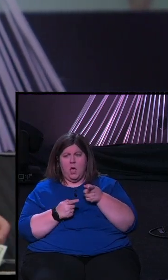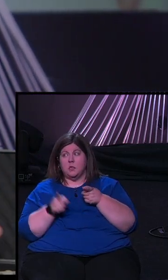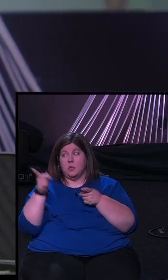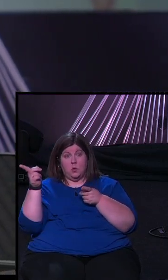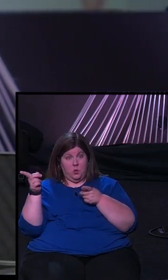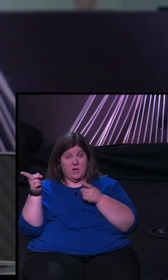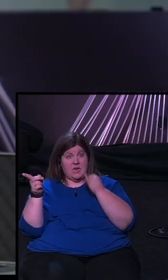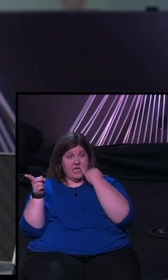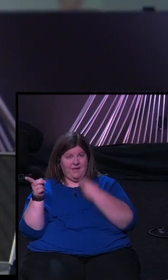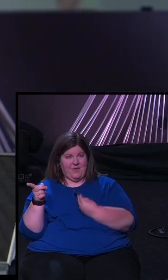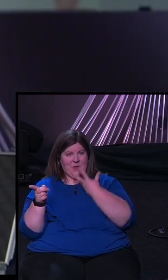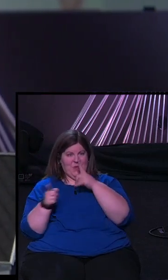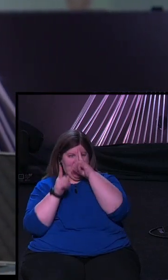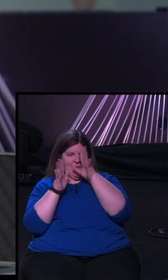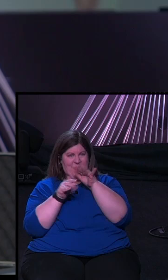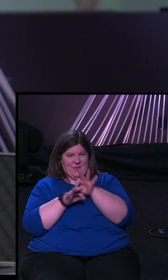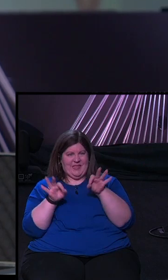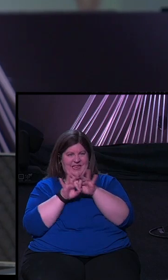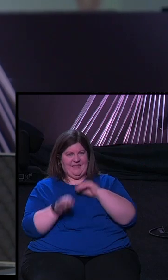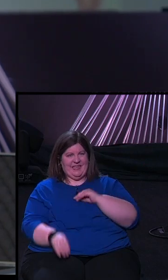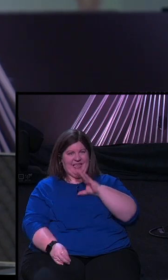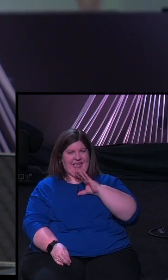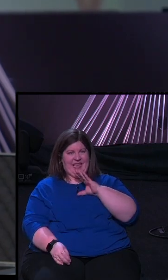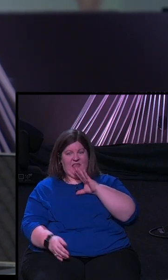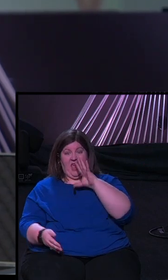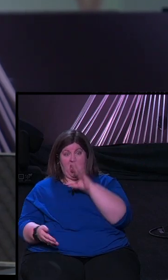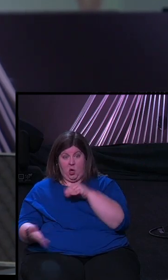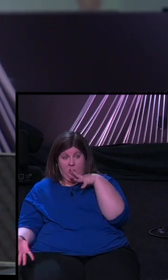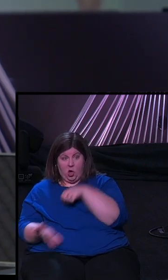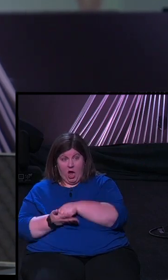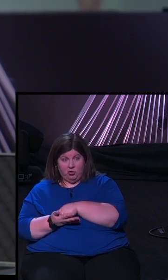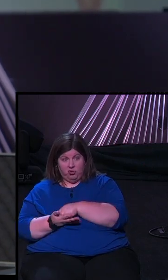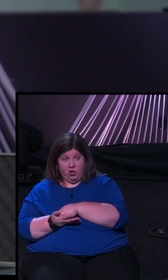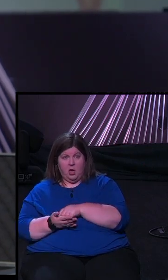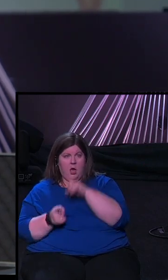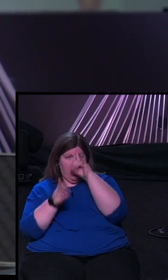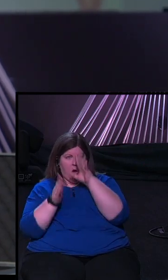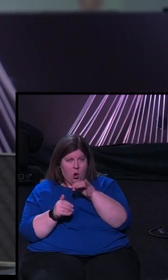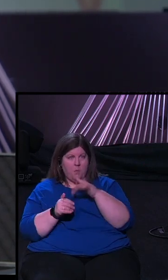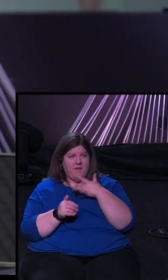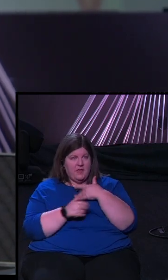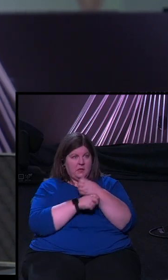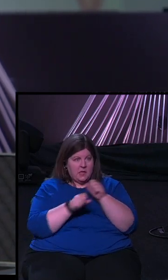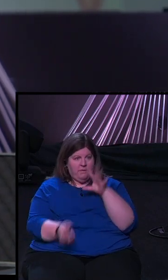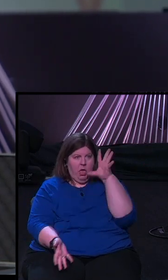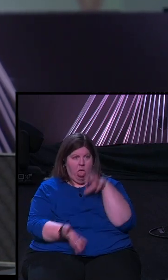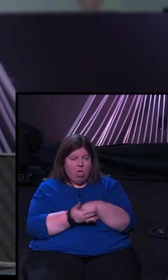source of hope and security and significance, when it goes away, so does your source of hope and security and